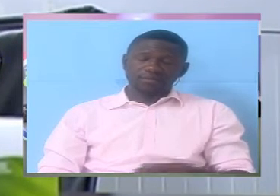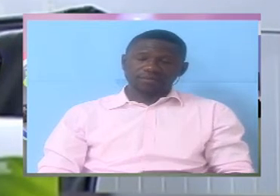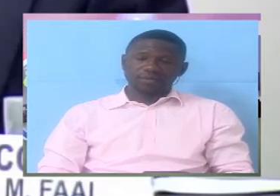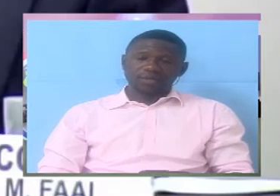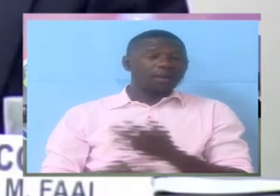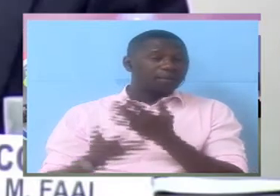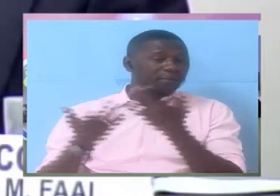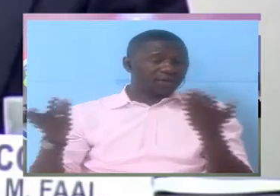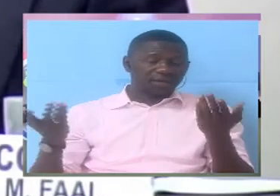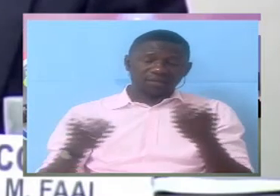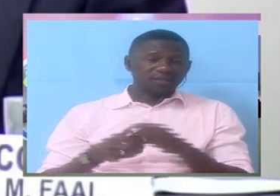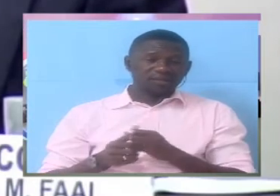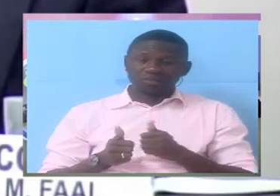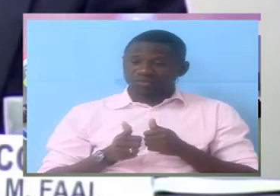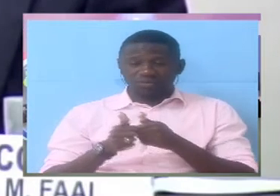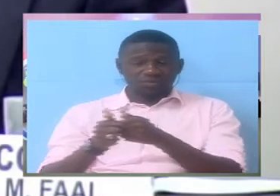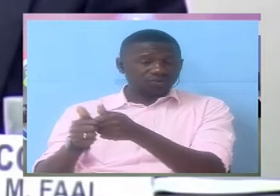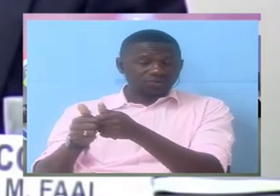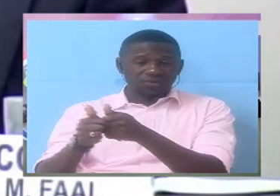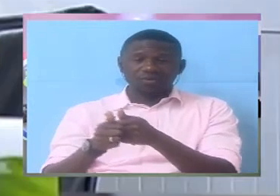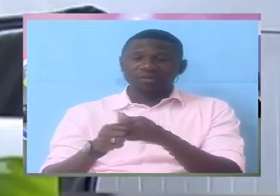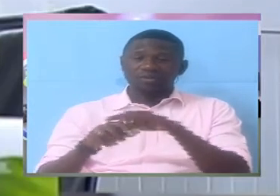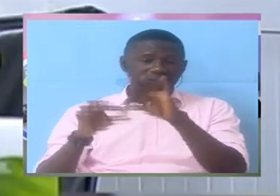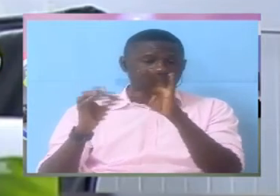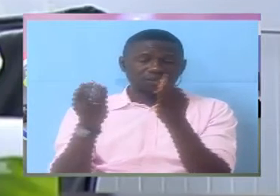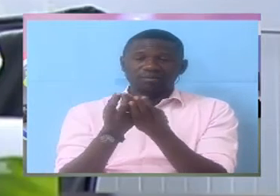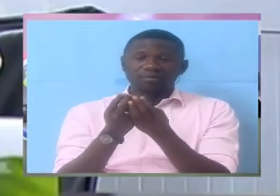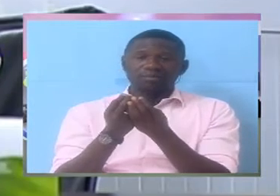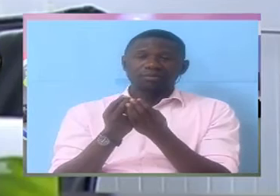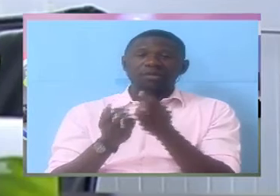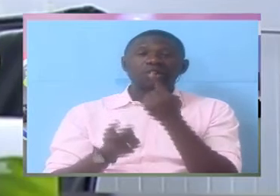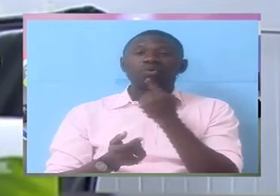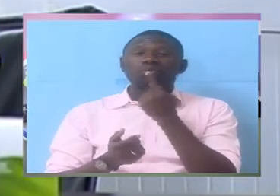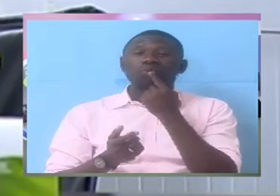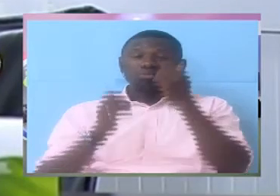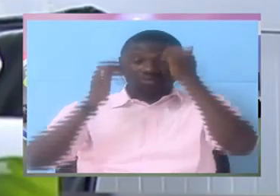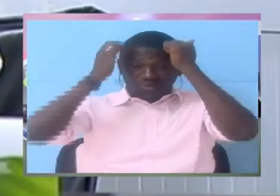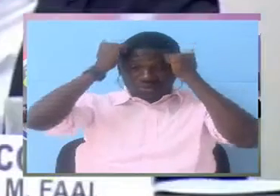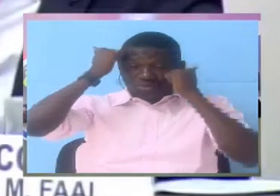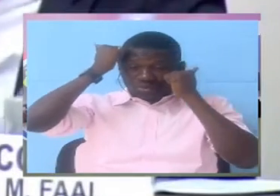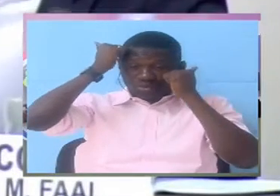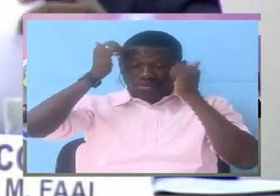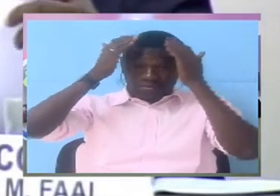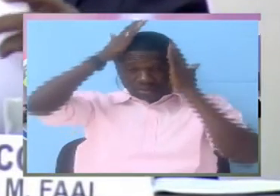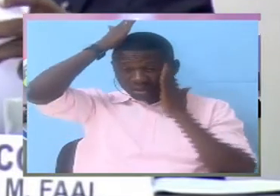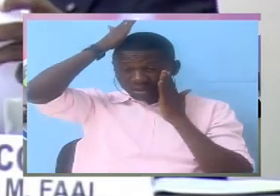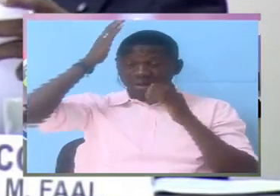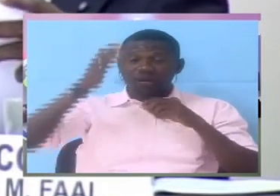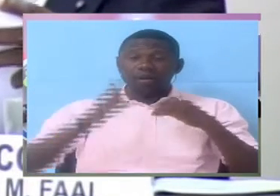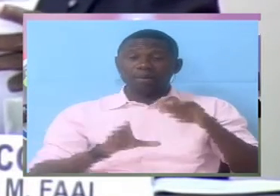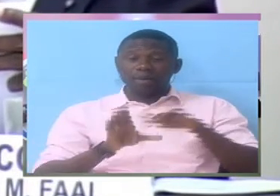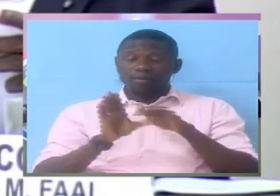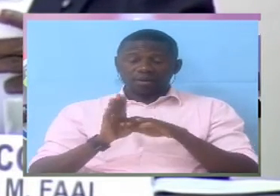about the bere rouge? Na fa ulentiol.